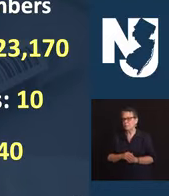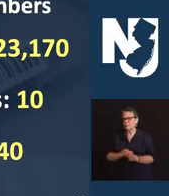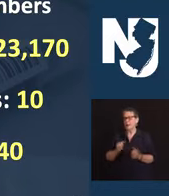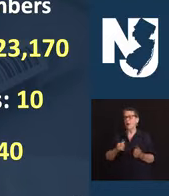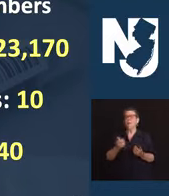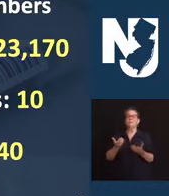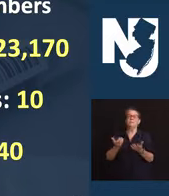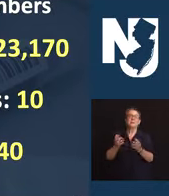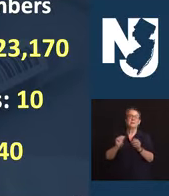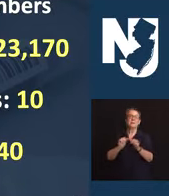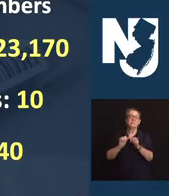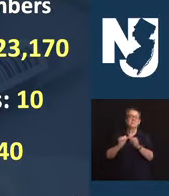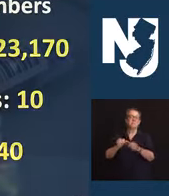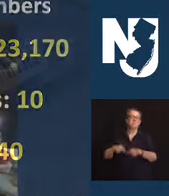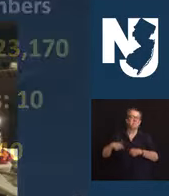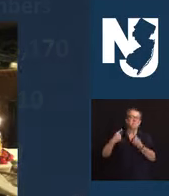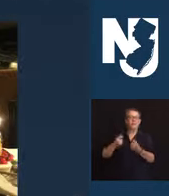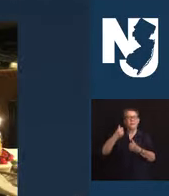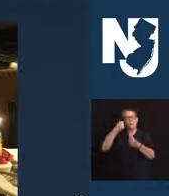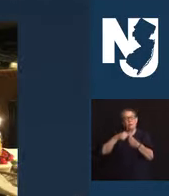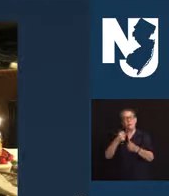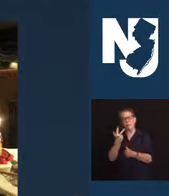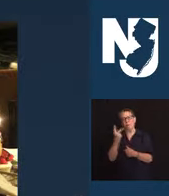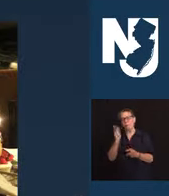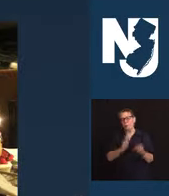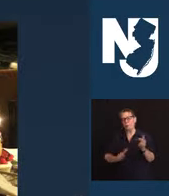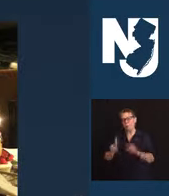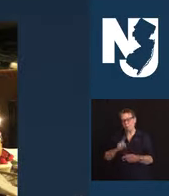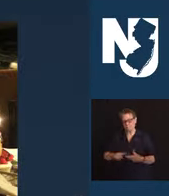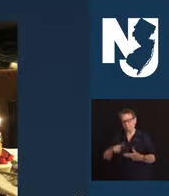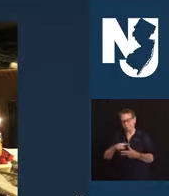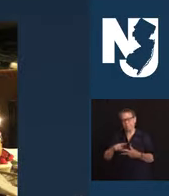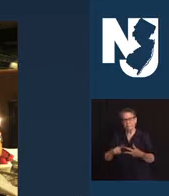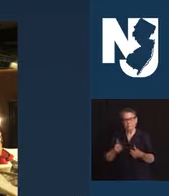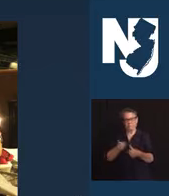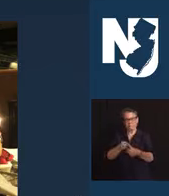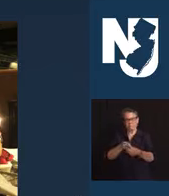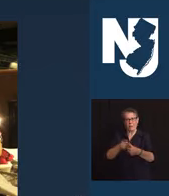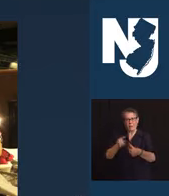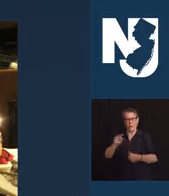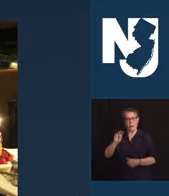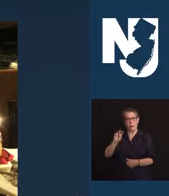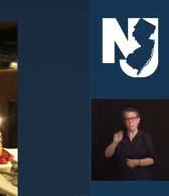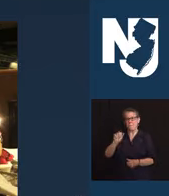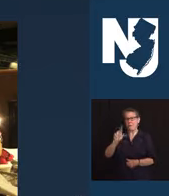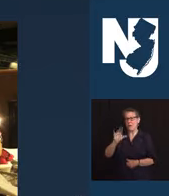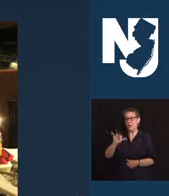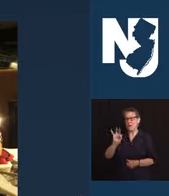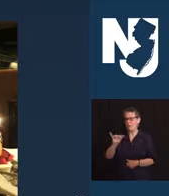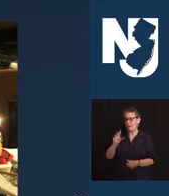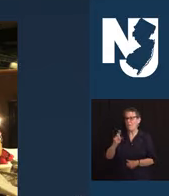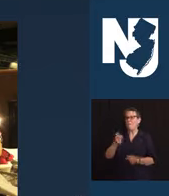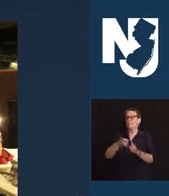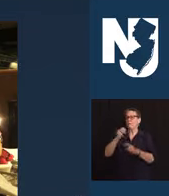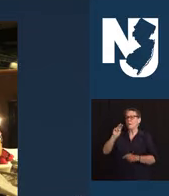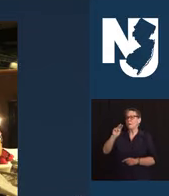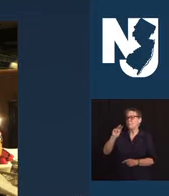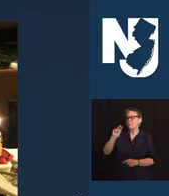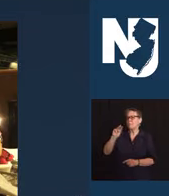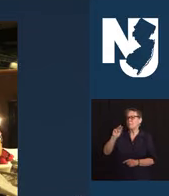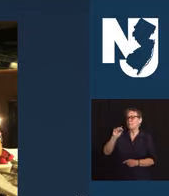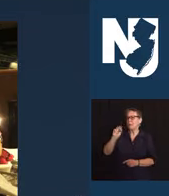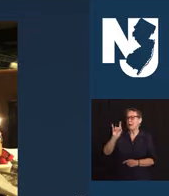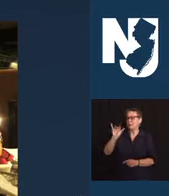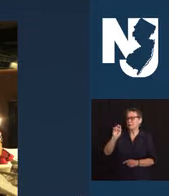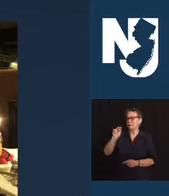family. Let's start by honoring this woman, one of Madison's own, Mary Flood.